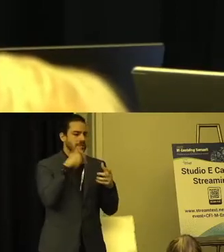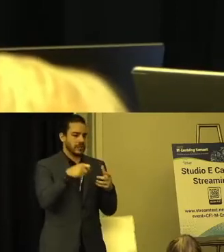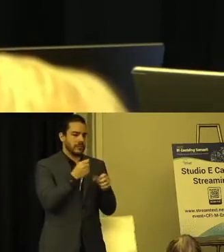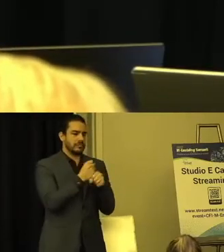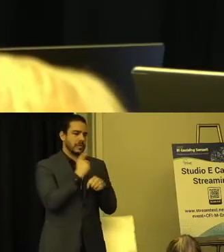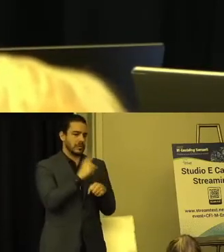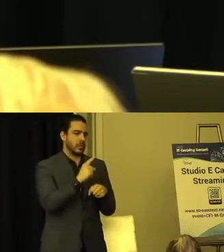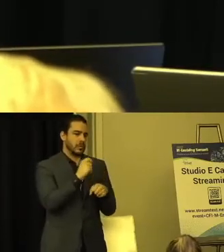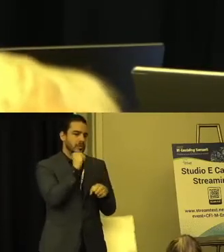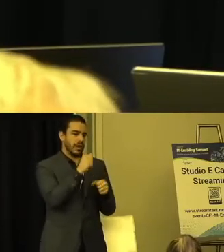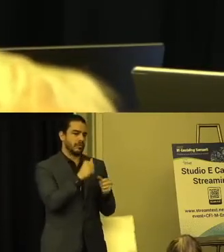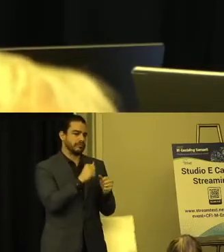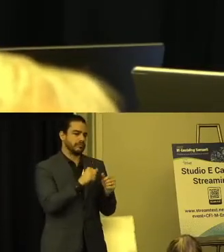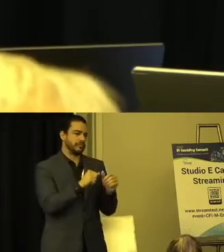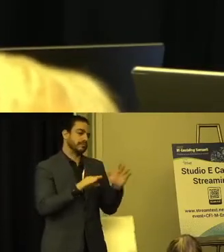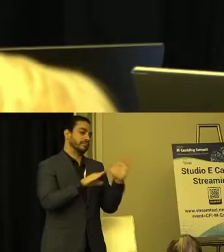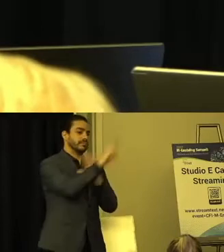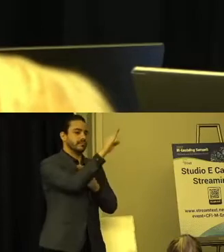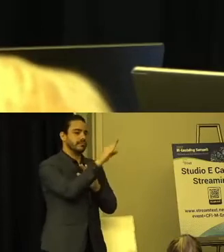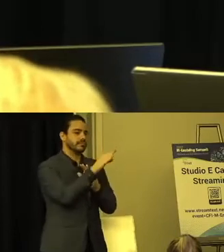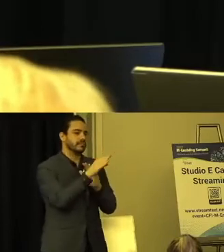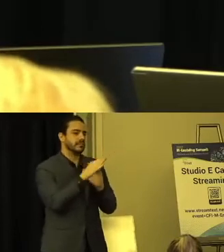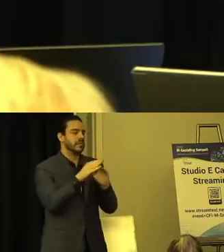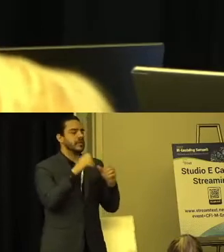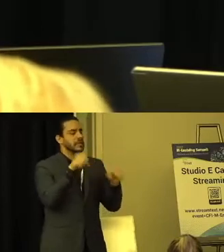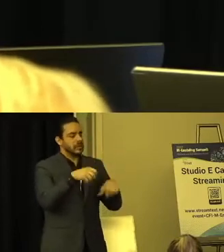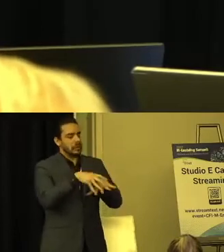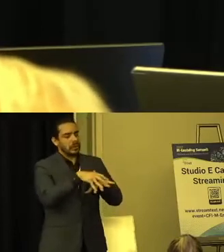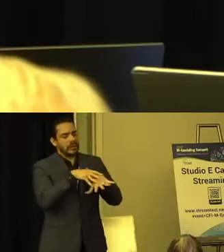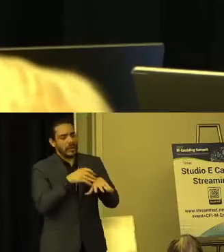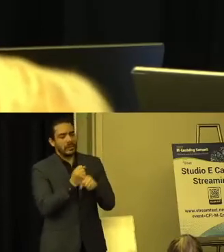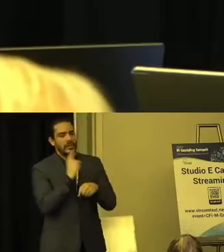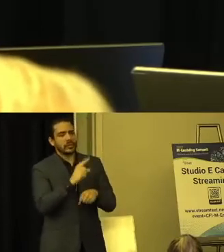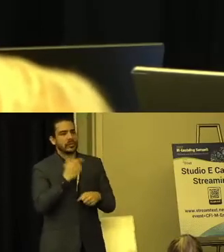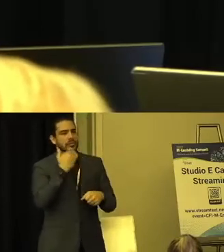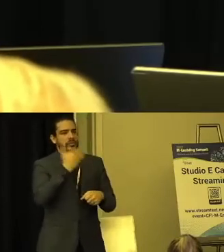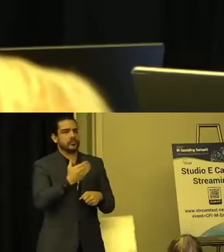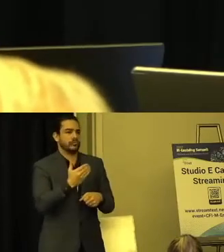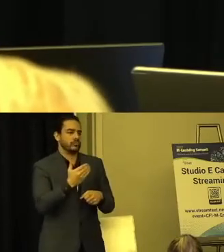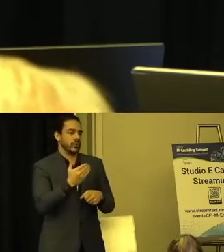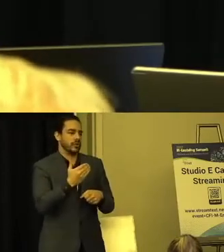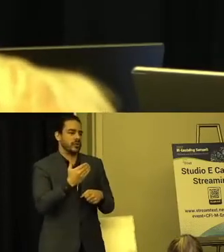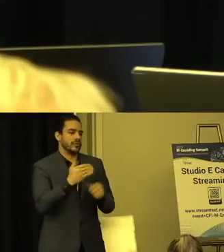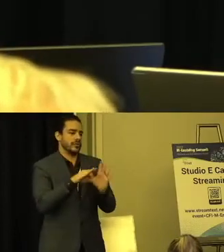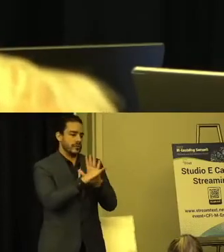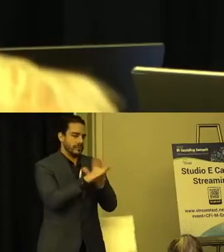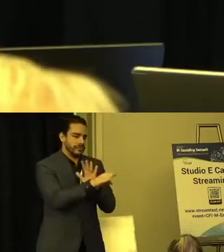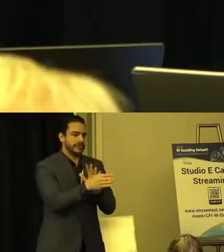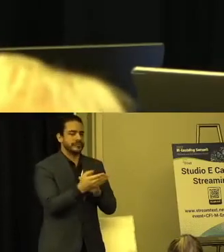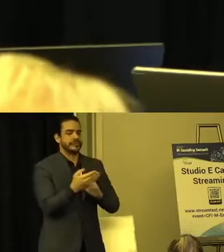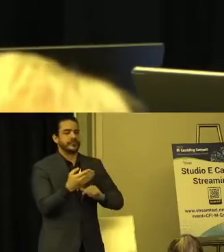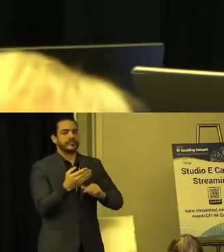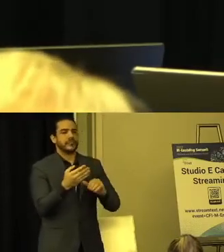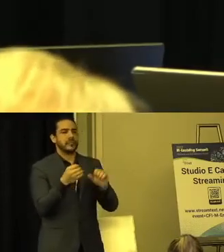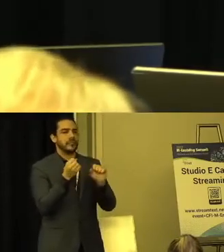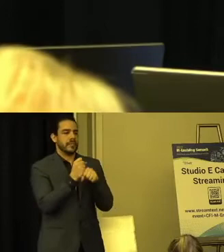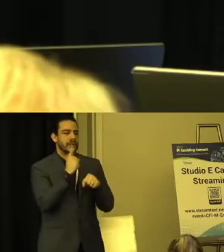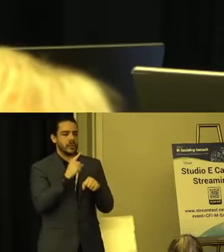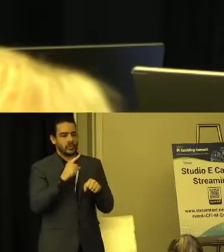accessibility. It's important to do it well, but that's the way we can speed up and broaden the